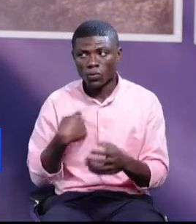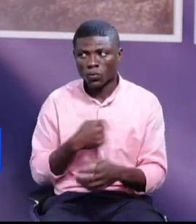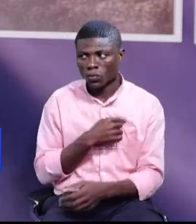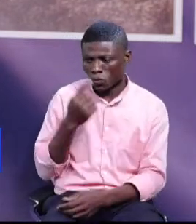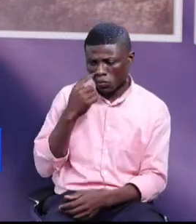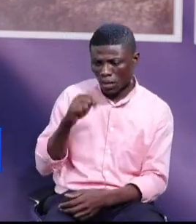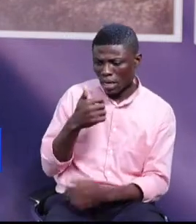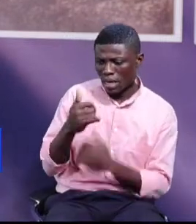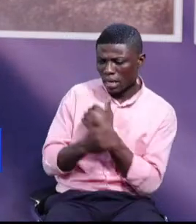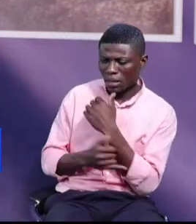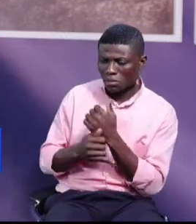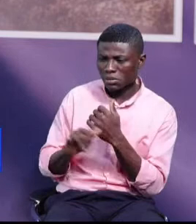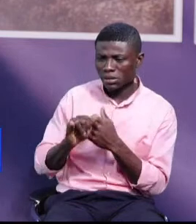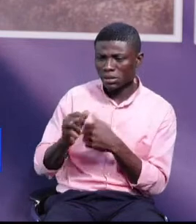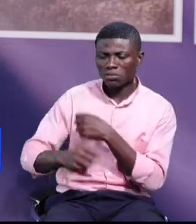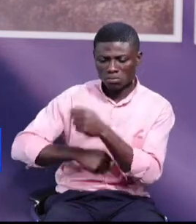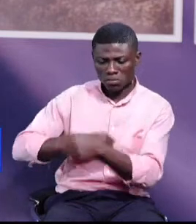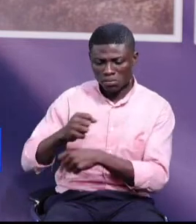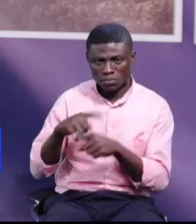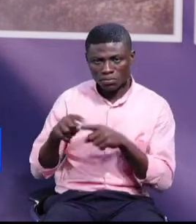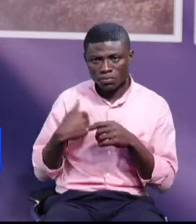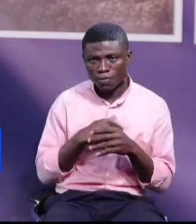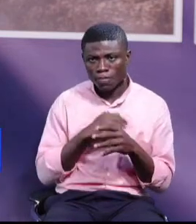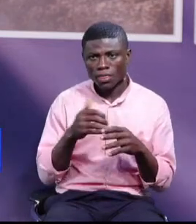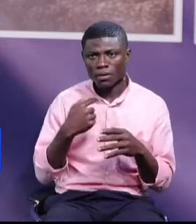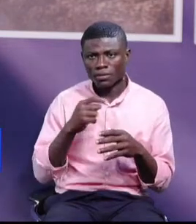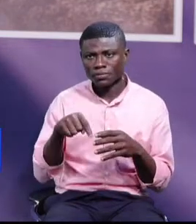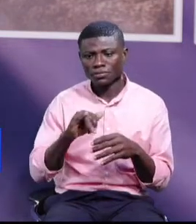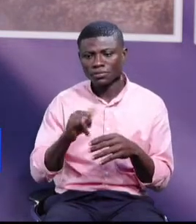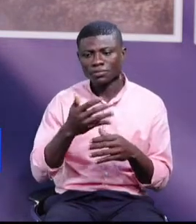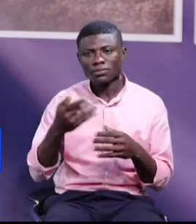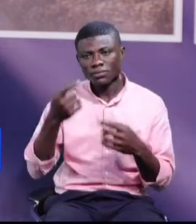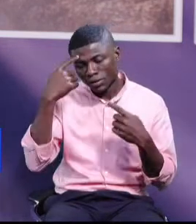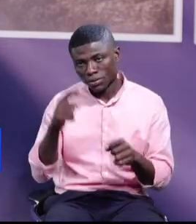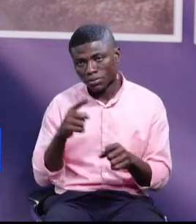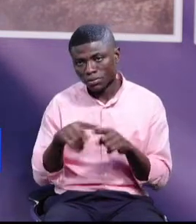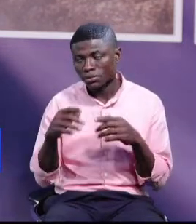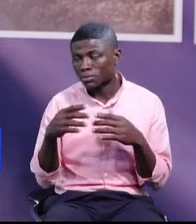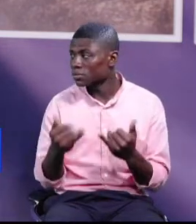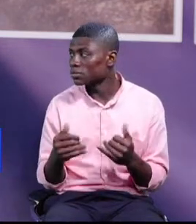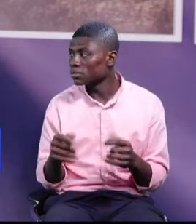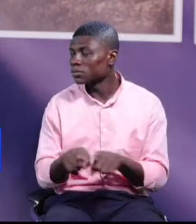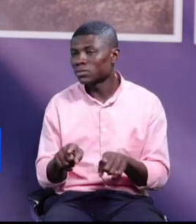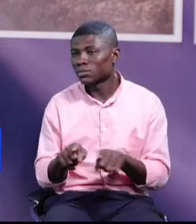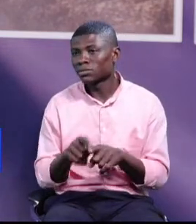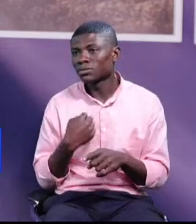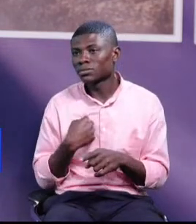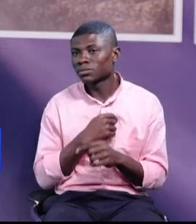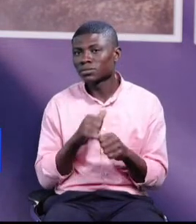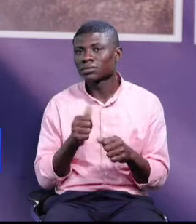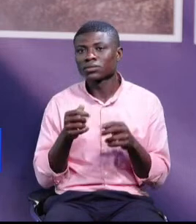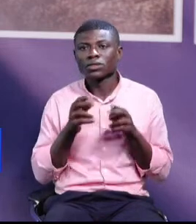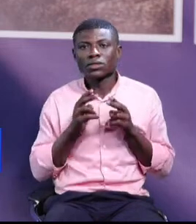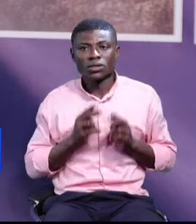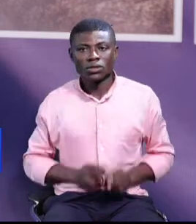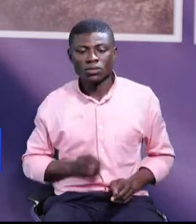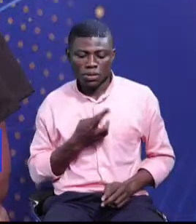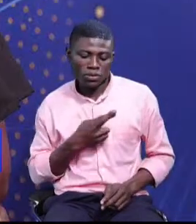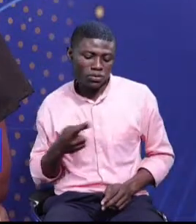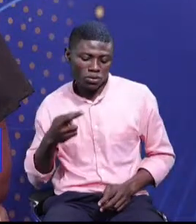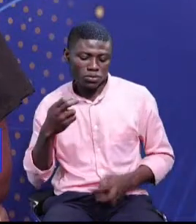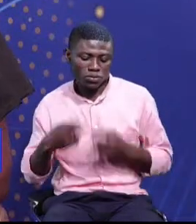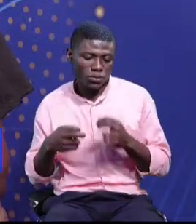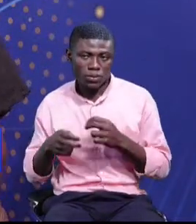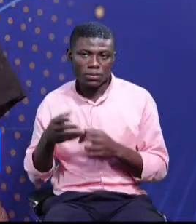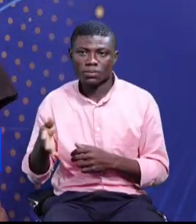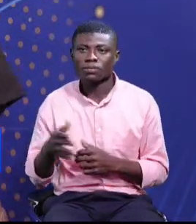countries go through the same hurdles. We are also going through the same thing. Anyway, but there's also capacity, like human resource capacity as